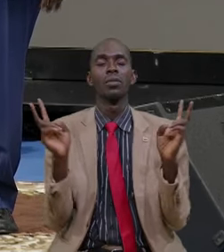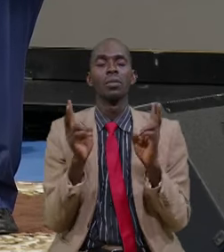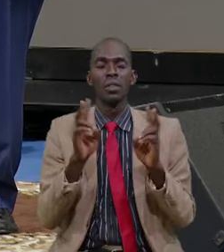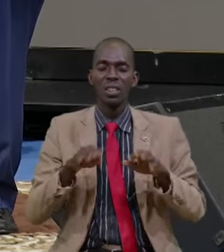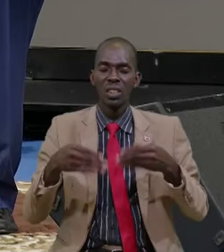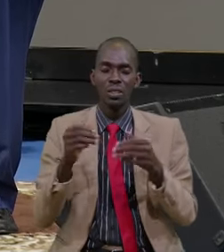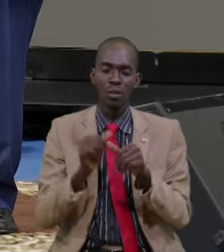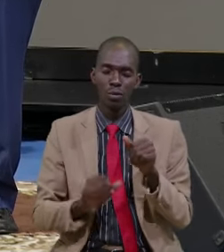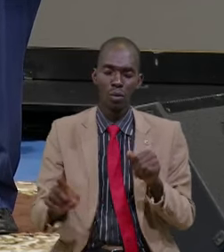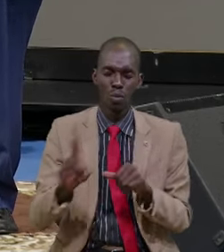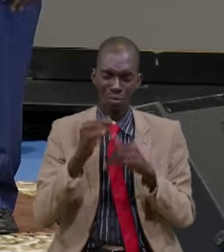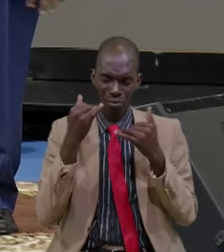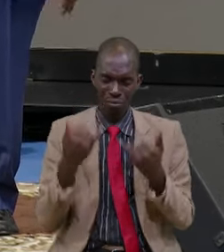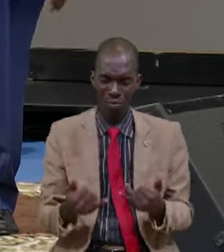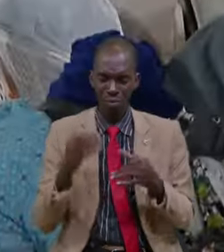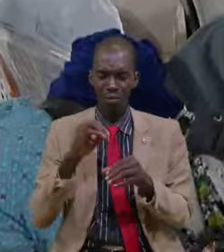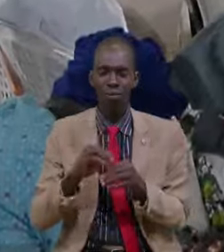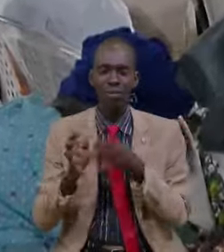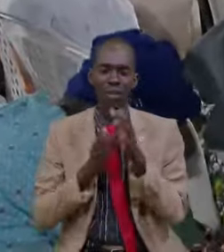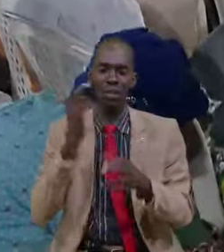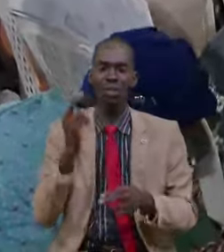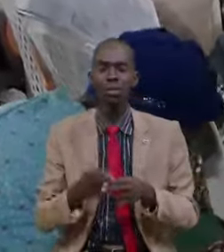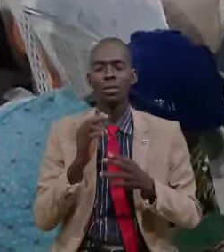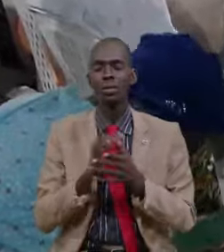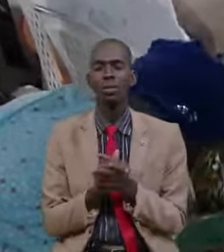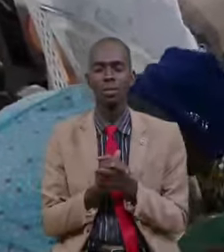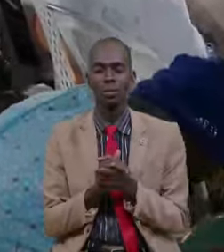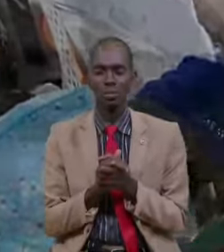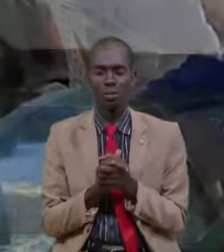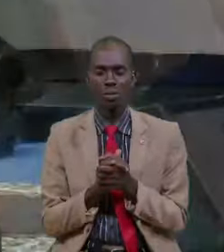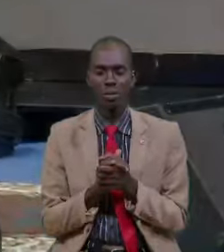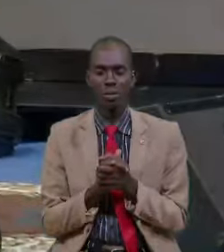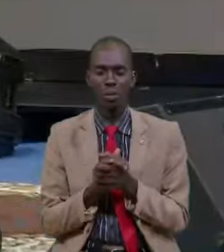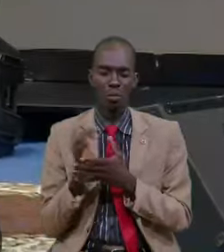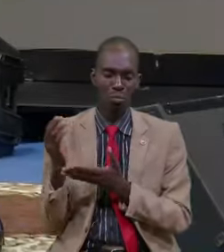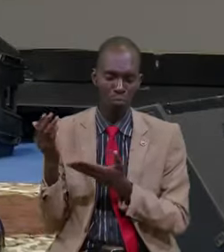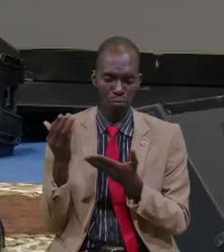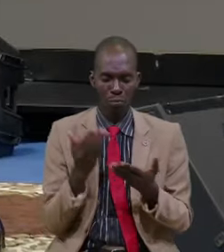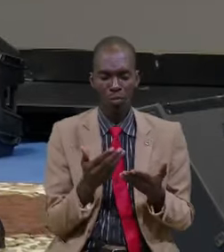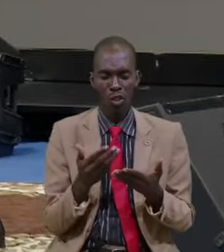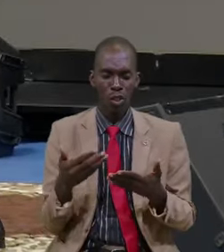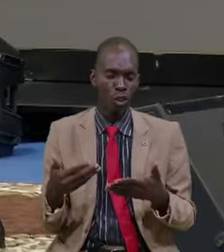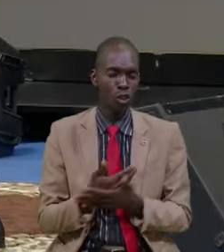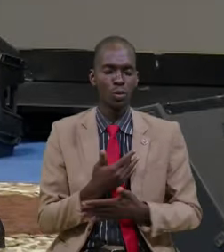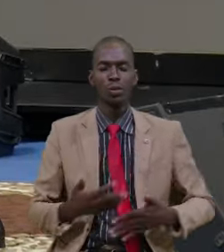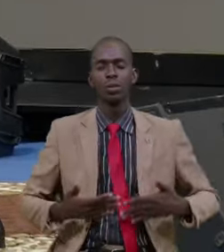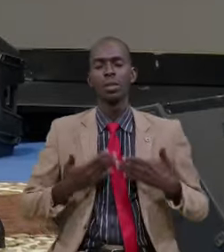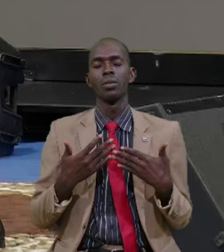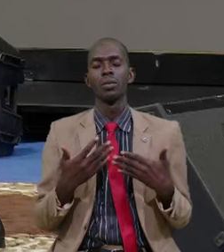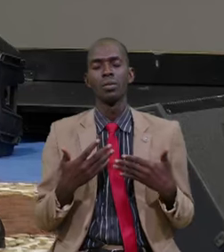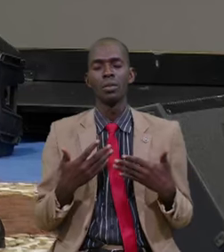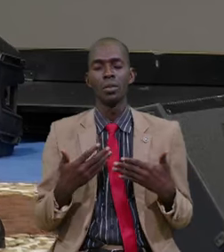everyone now in Jesus' name. Bring new life,